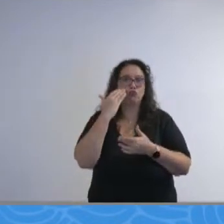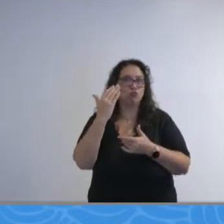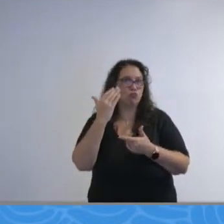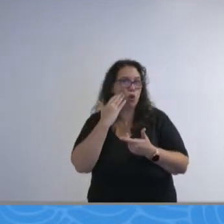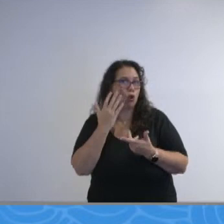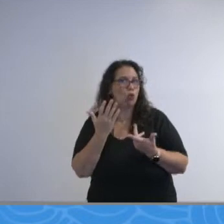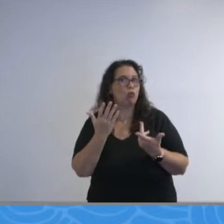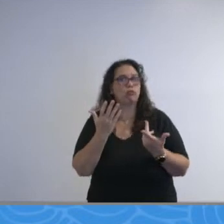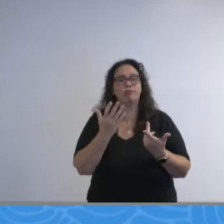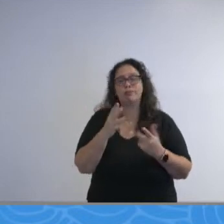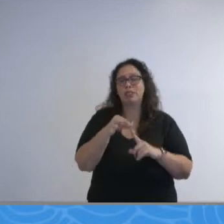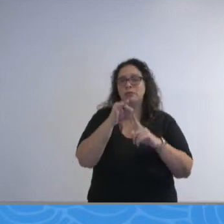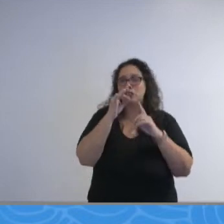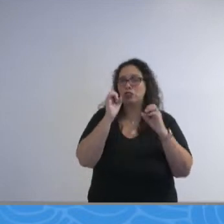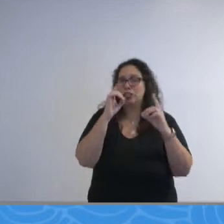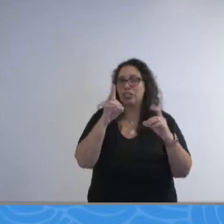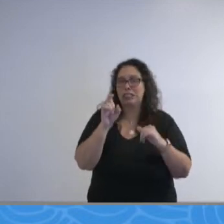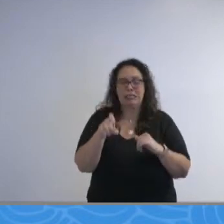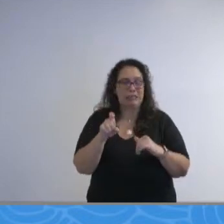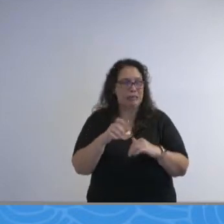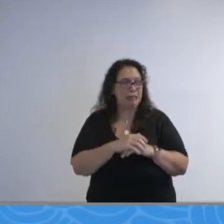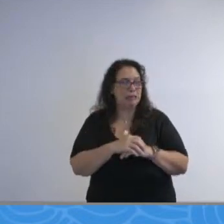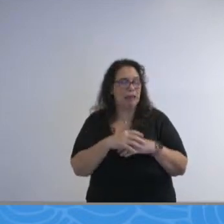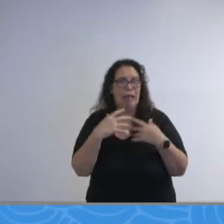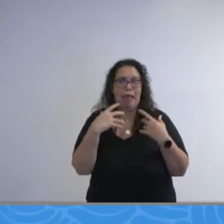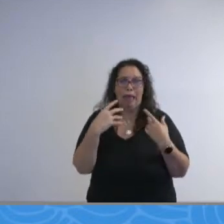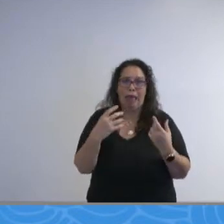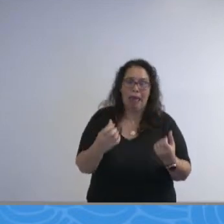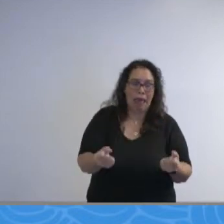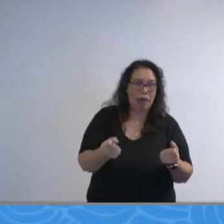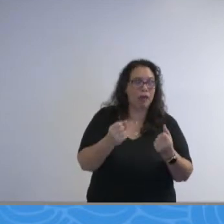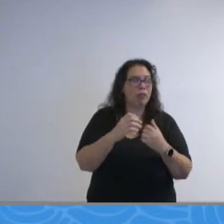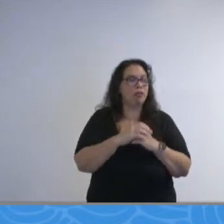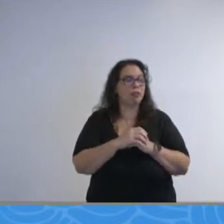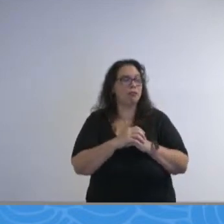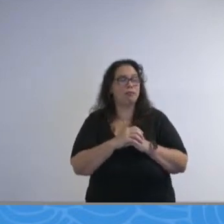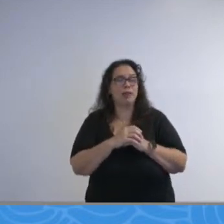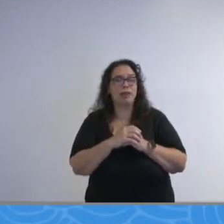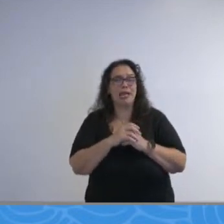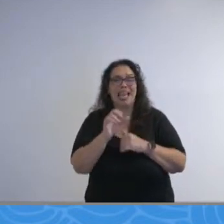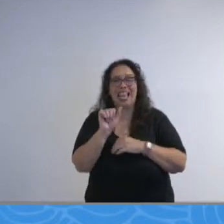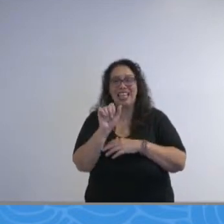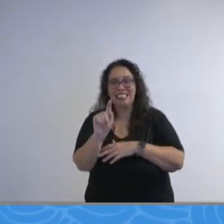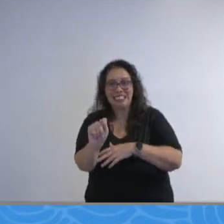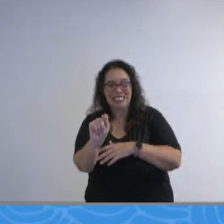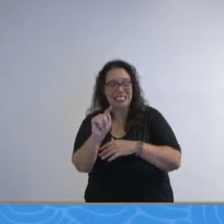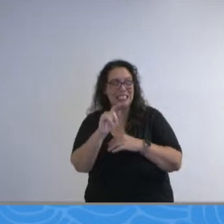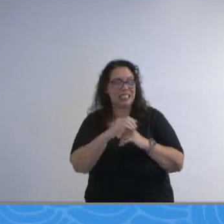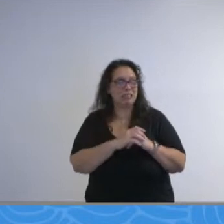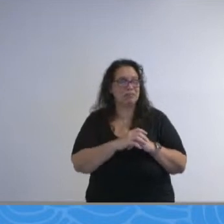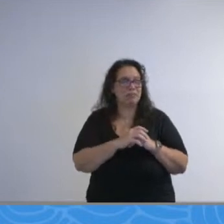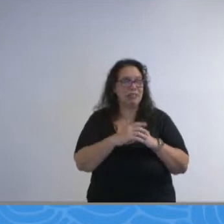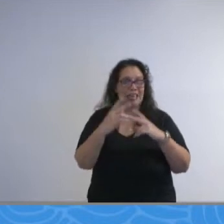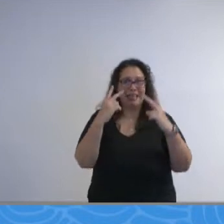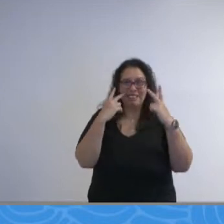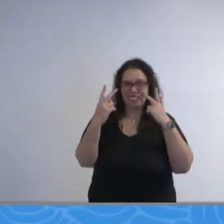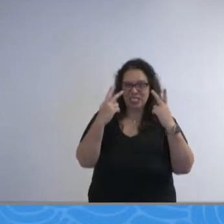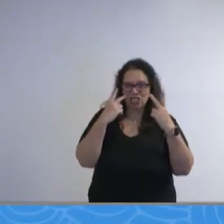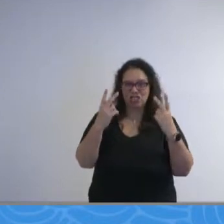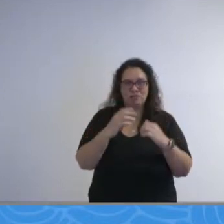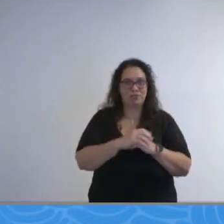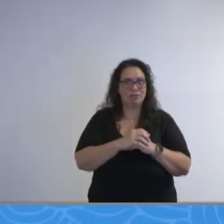language, assisted technology, and vision. And though this is not all of the list, these are the most